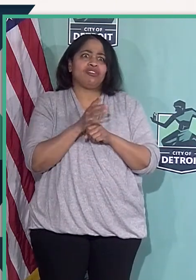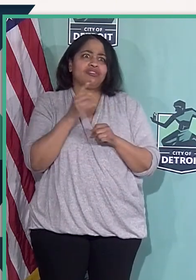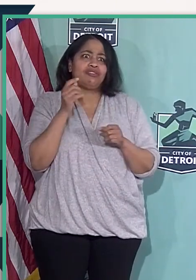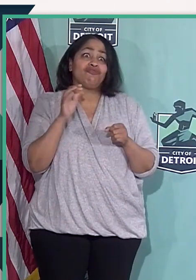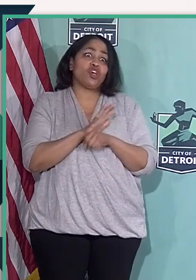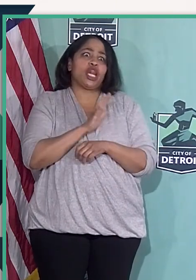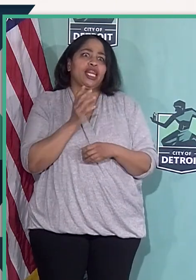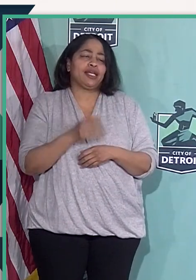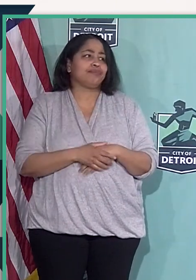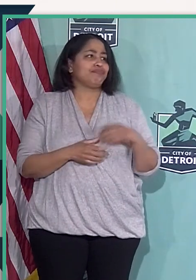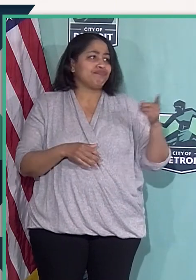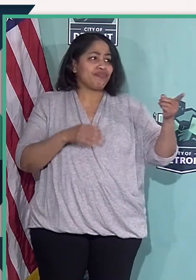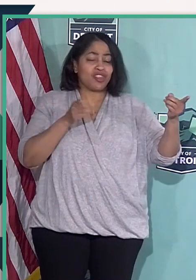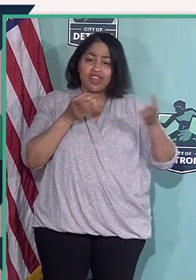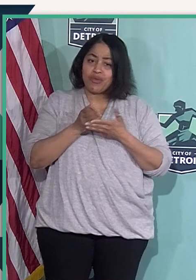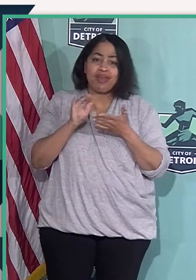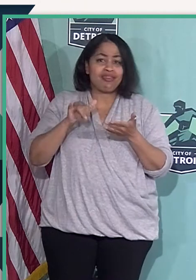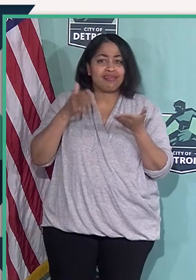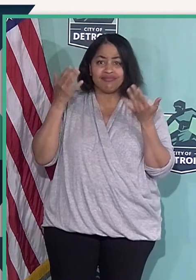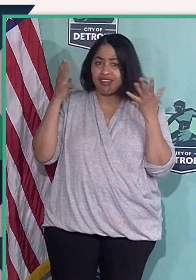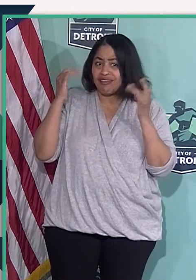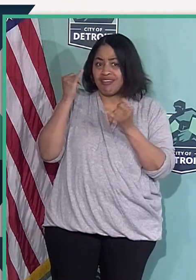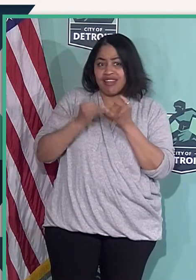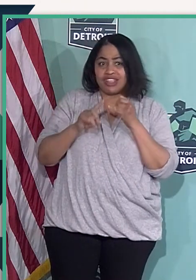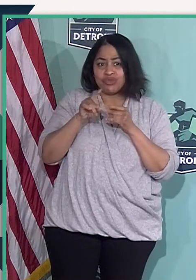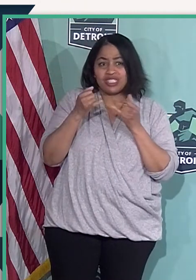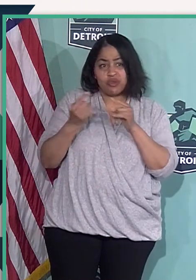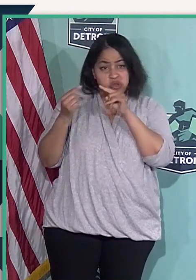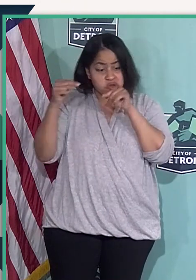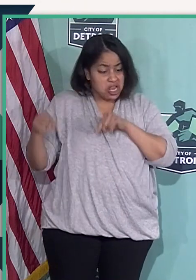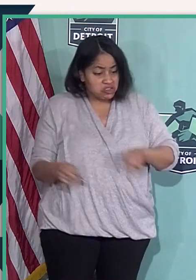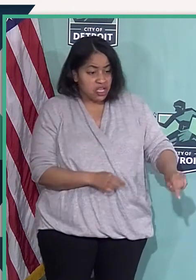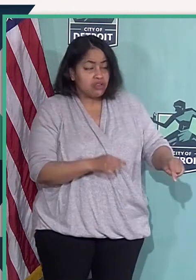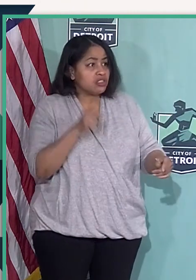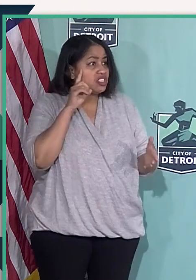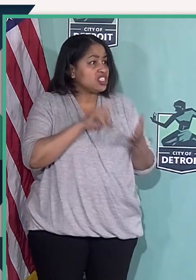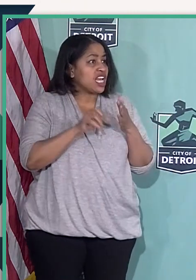right. Okay, that All was the last question. And so now we can head downstairs and